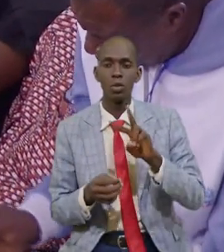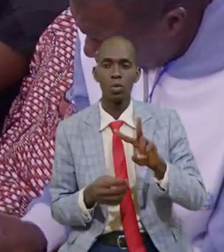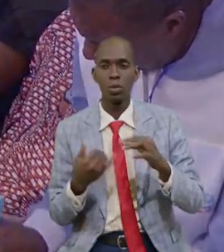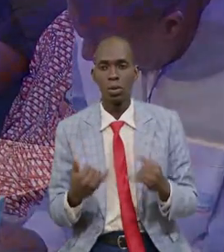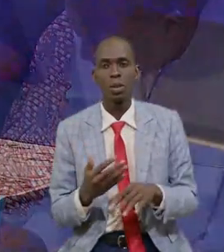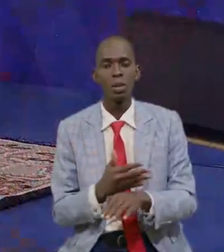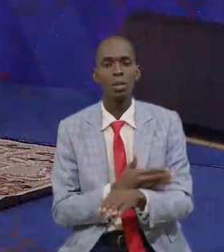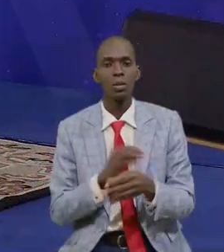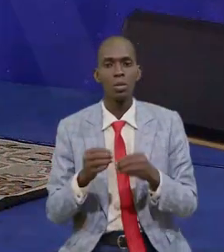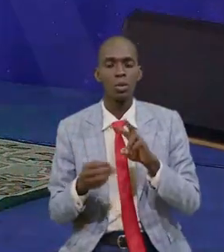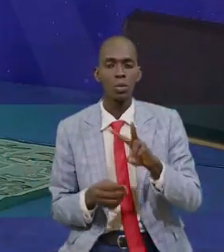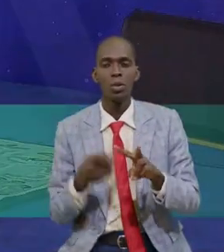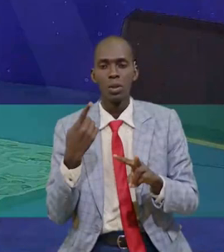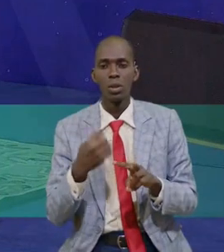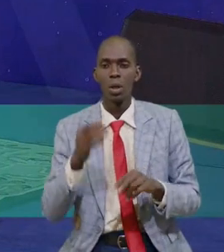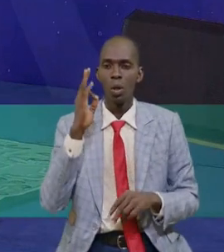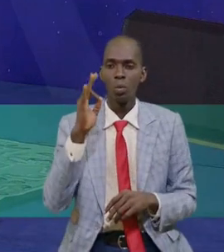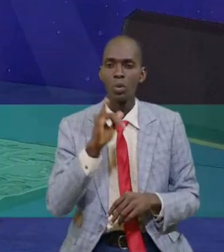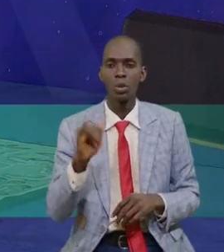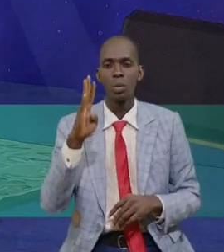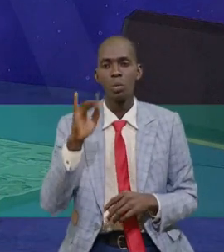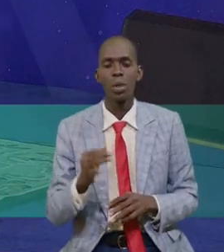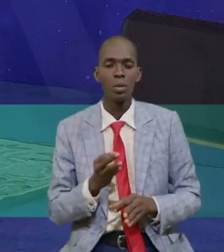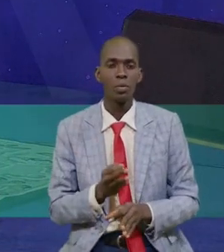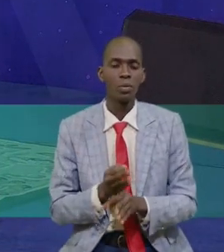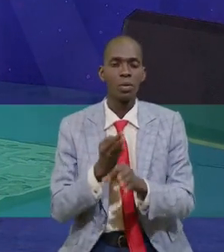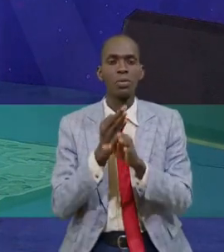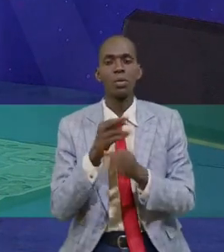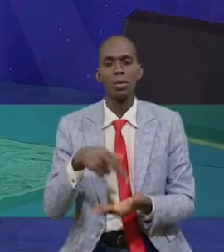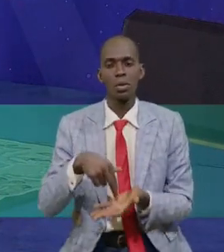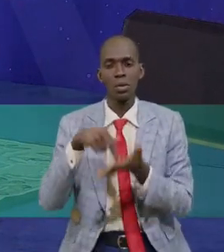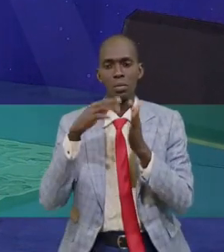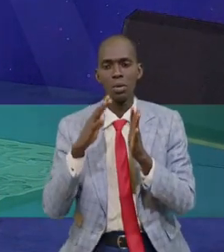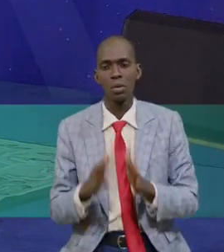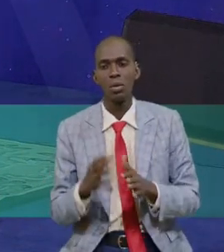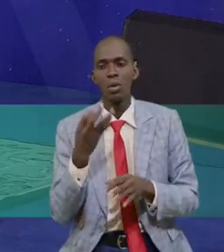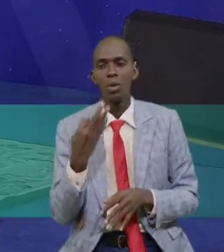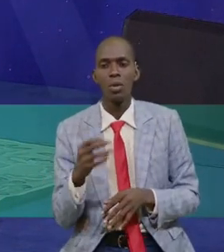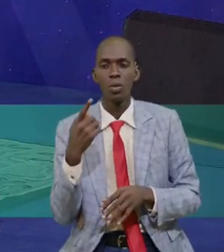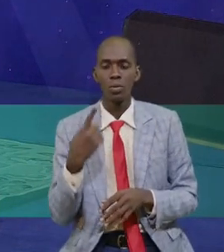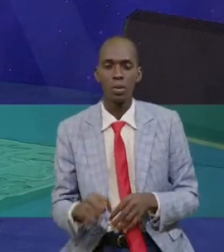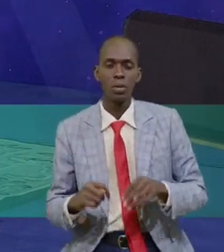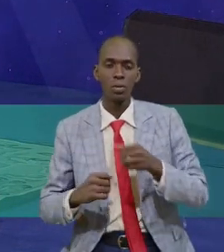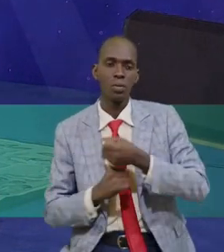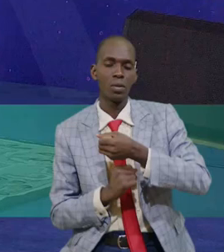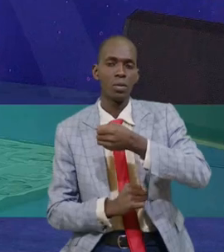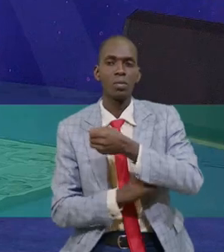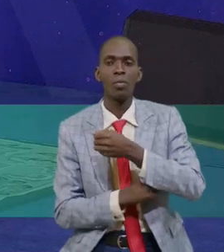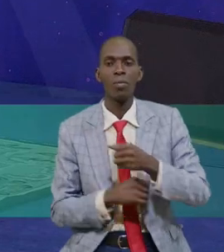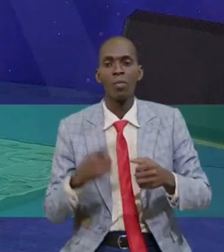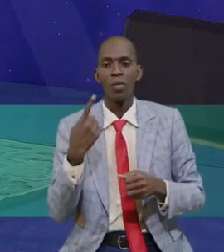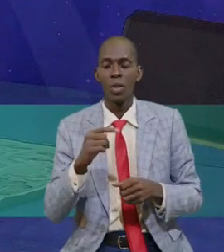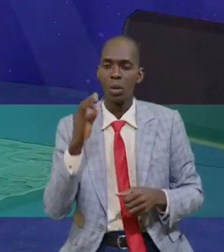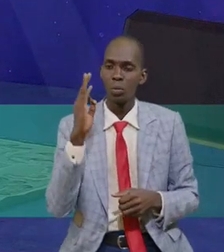two is the preaching by faithful ambassadors of the foundation. The preaching